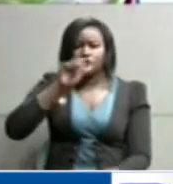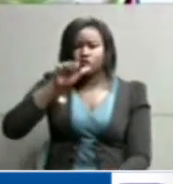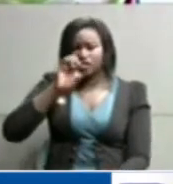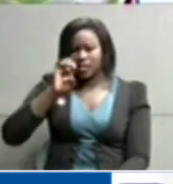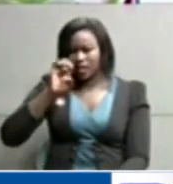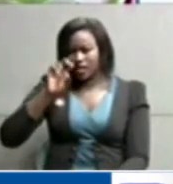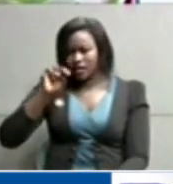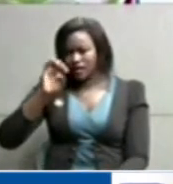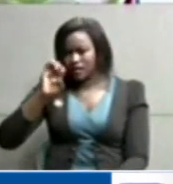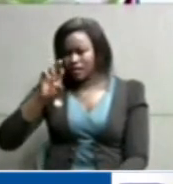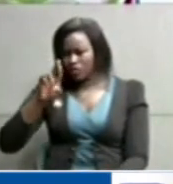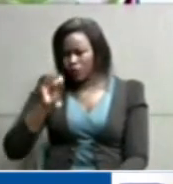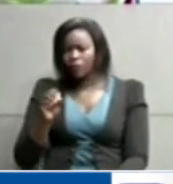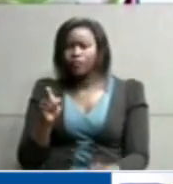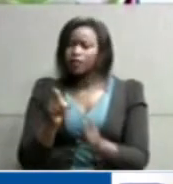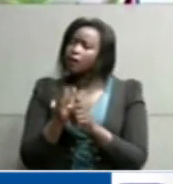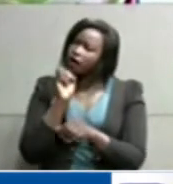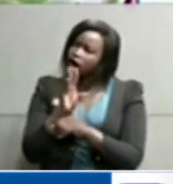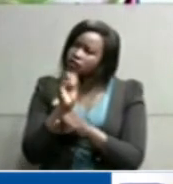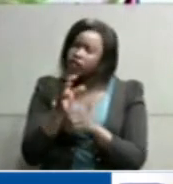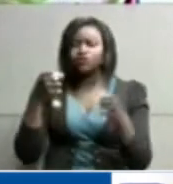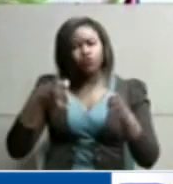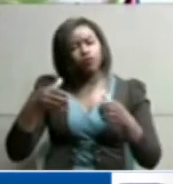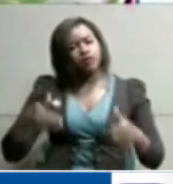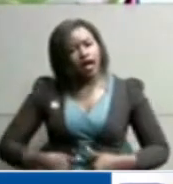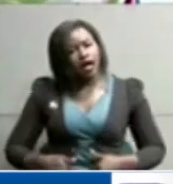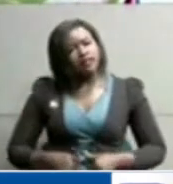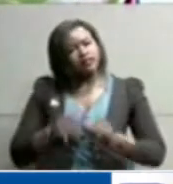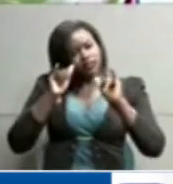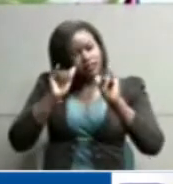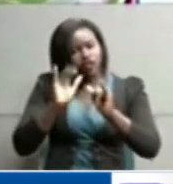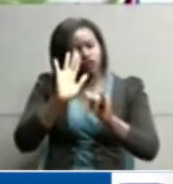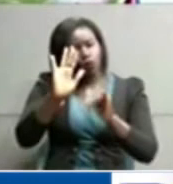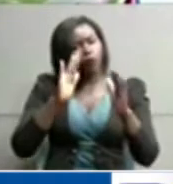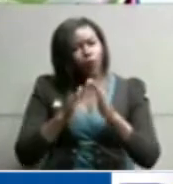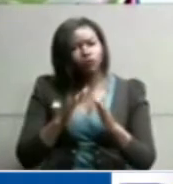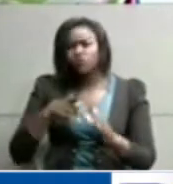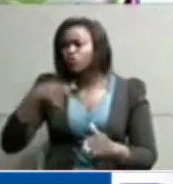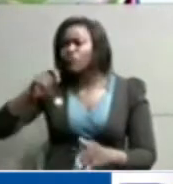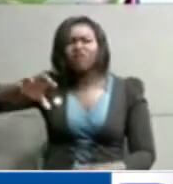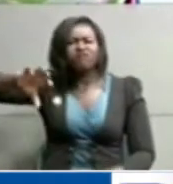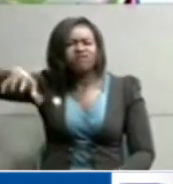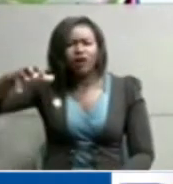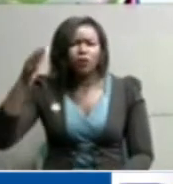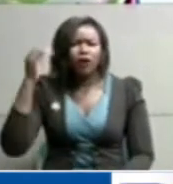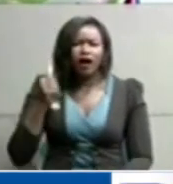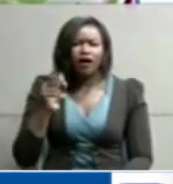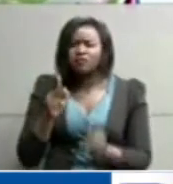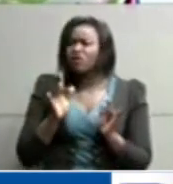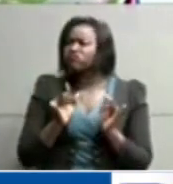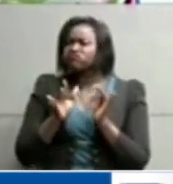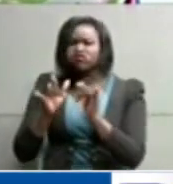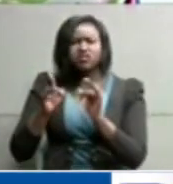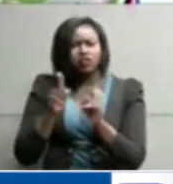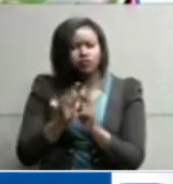advising you young people to stay in your homes. Don't go to the trading centers.